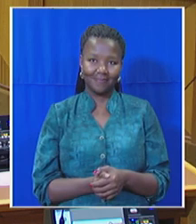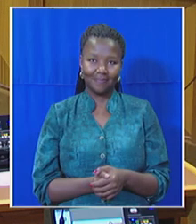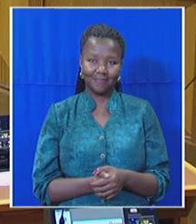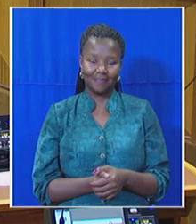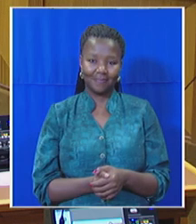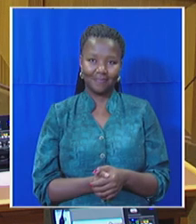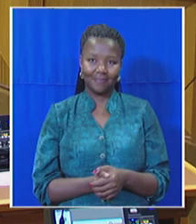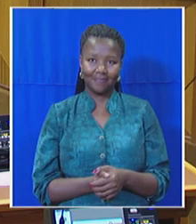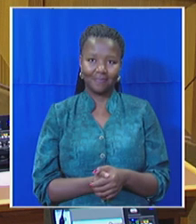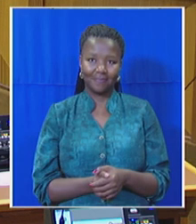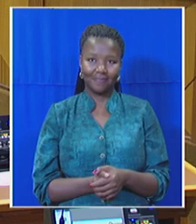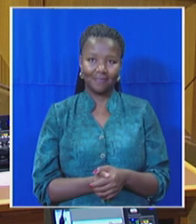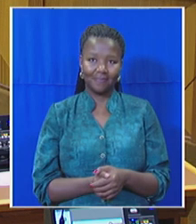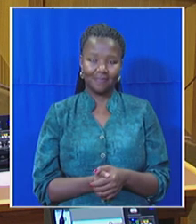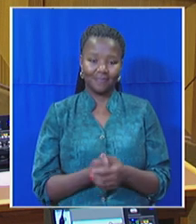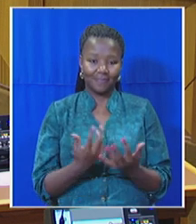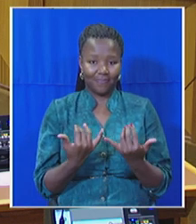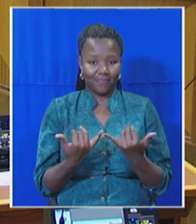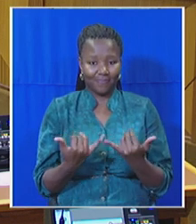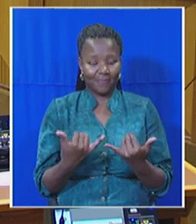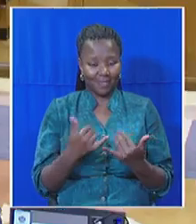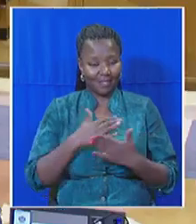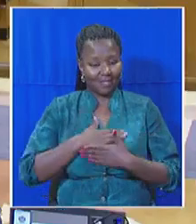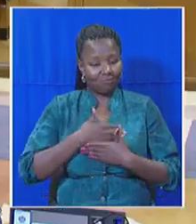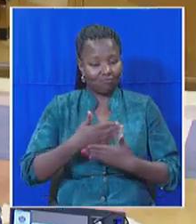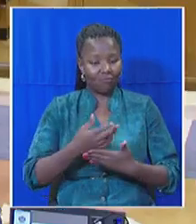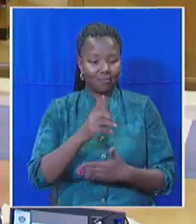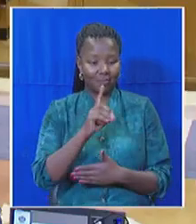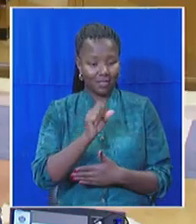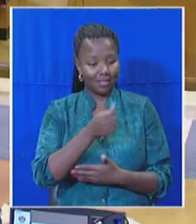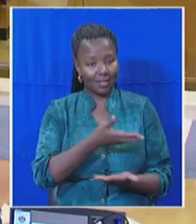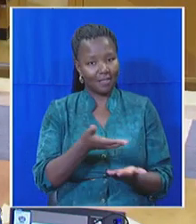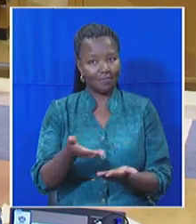The opposition will start declaring. Let's hear the opposition.